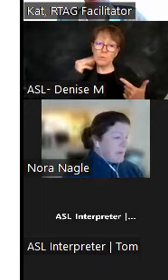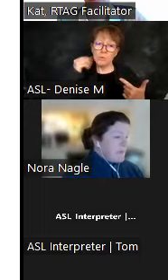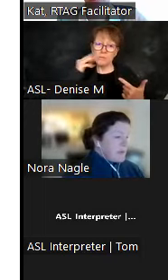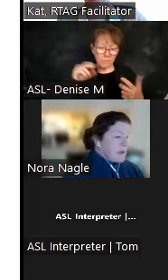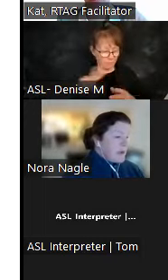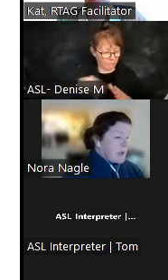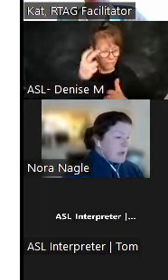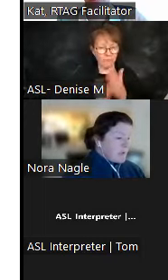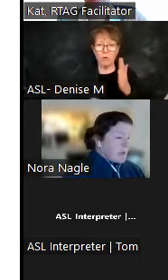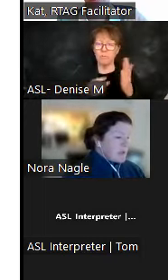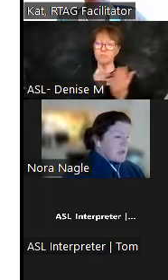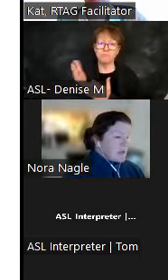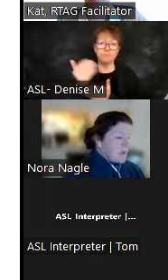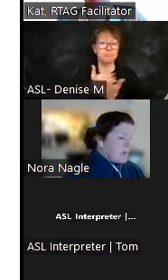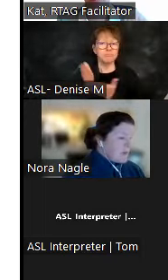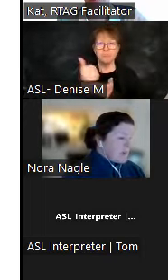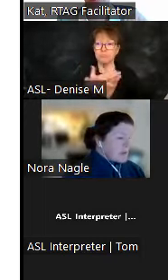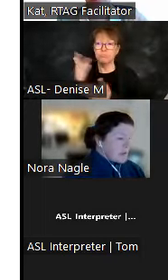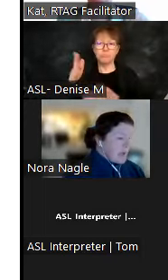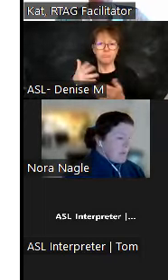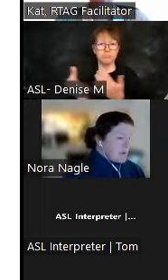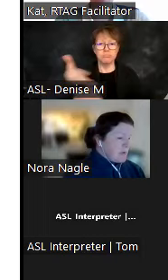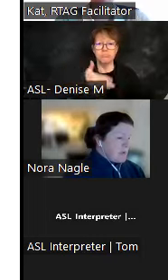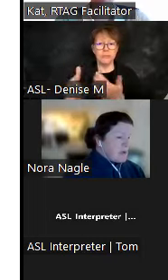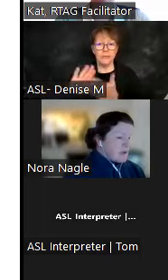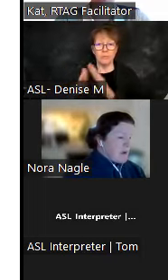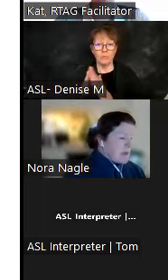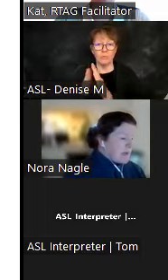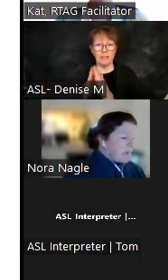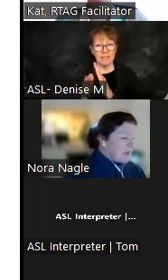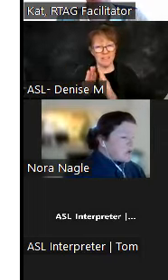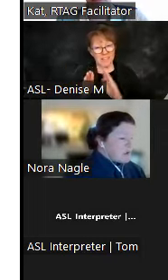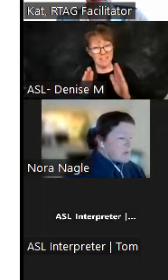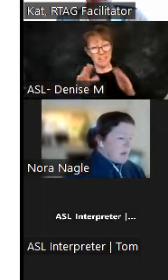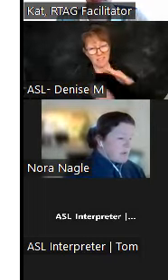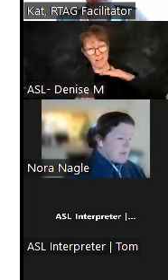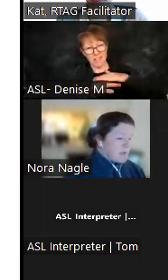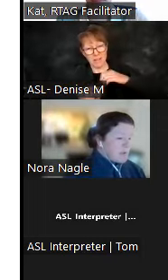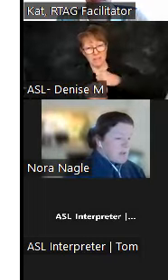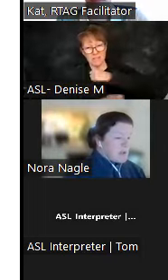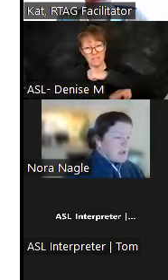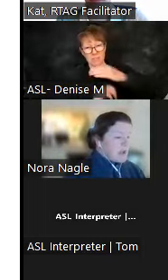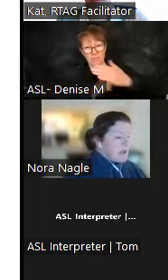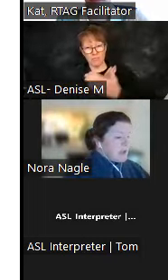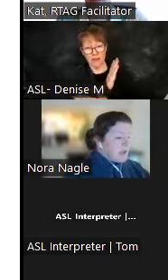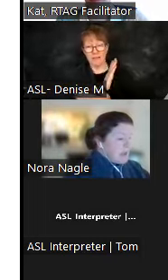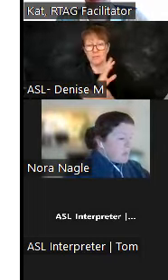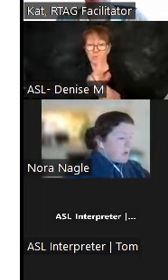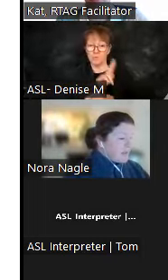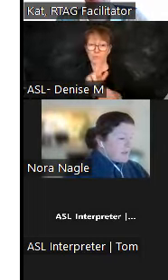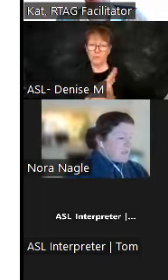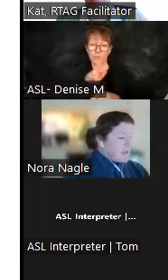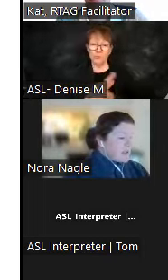community, noting and realizing that fundamental to that opportunity is the right and ability to use public transportation in an